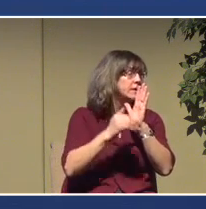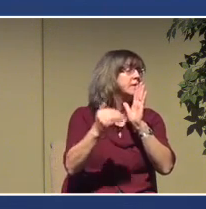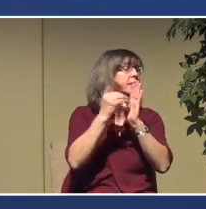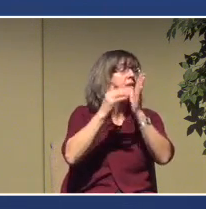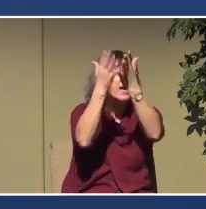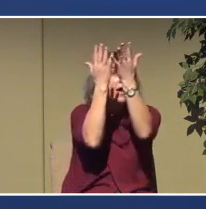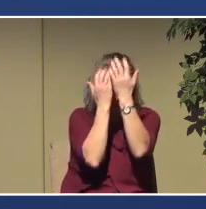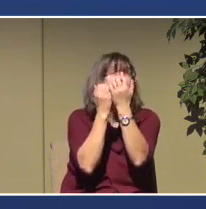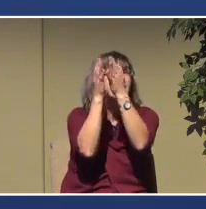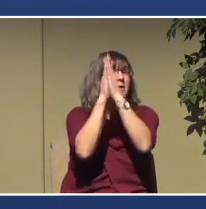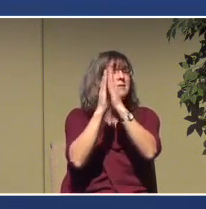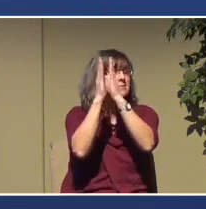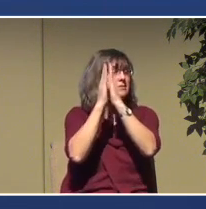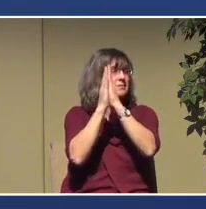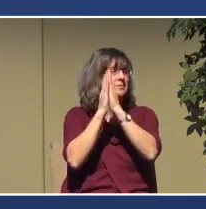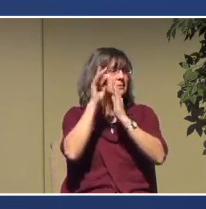Yes.